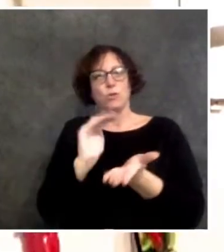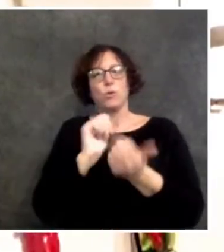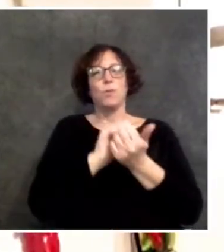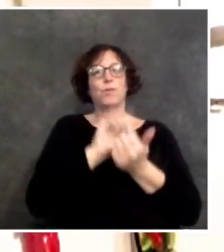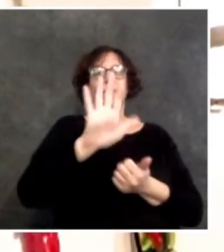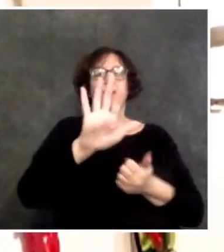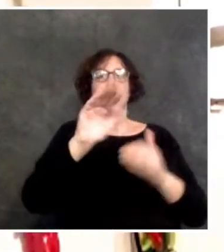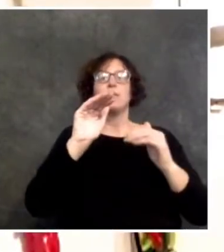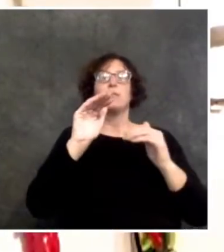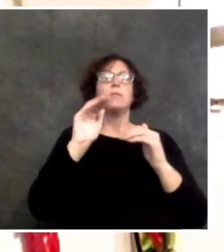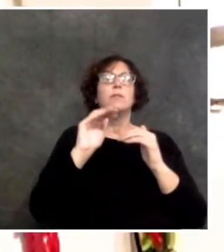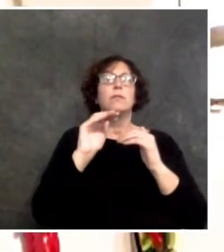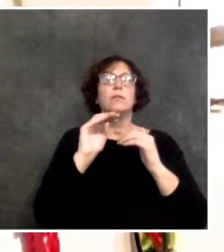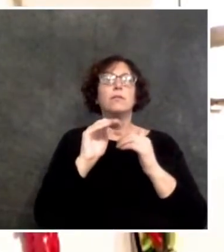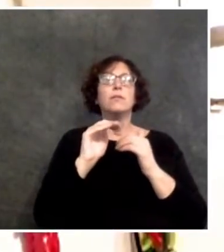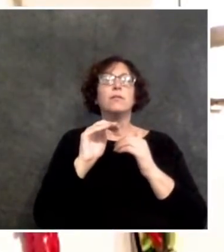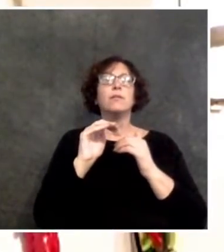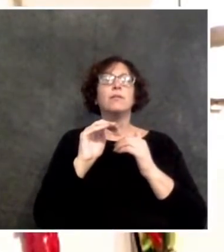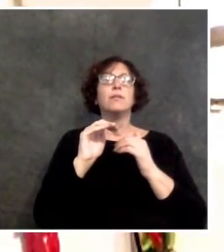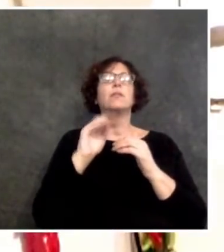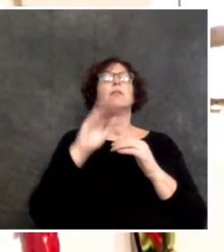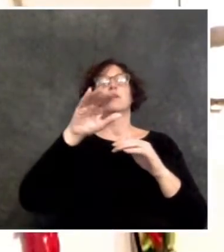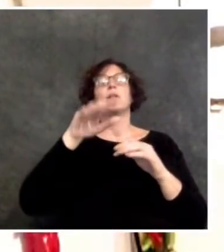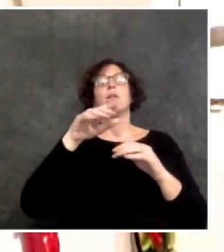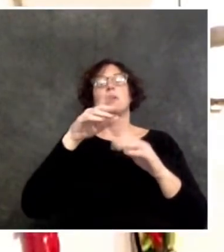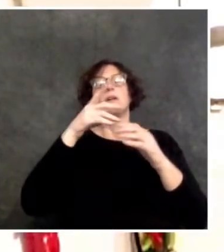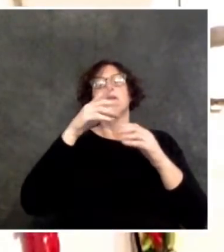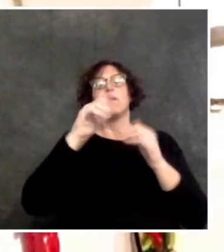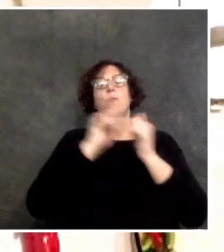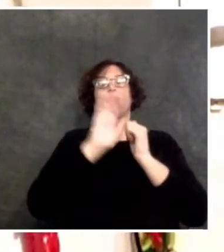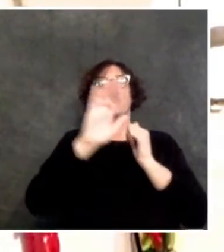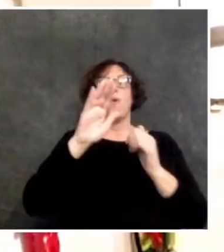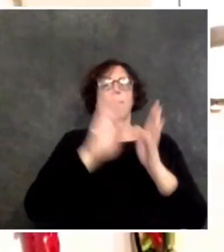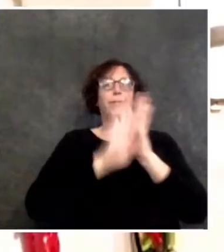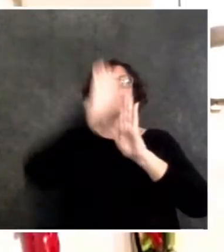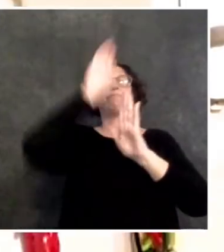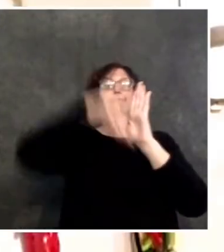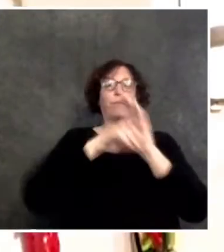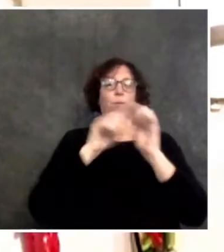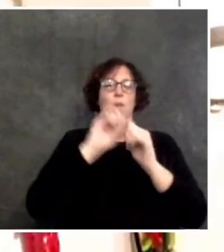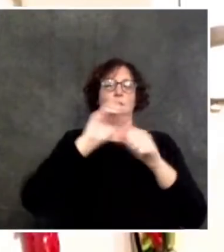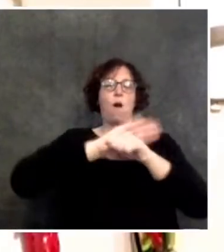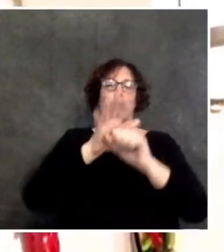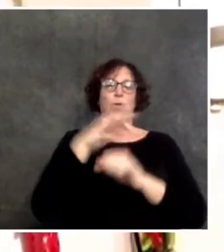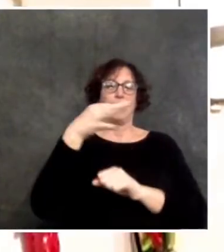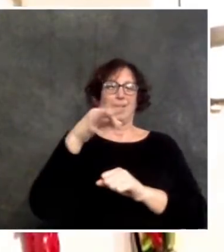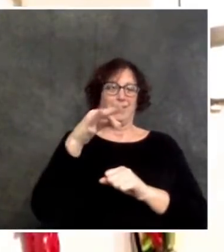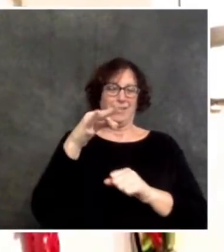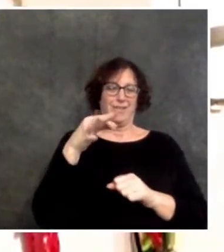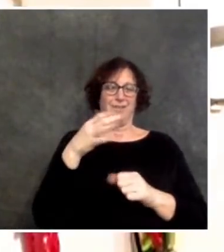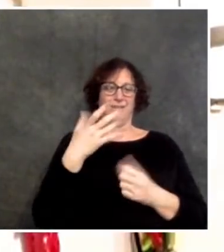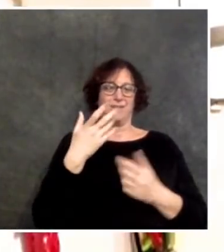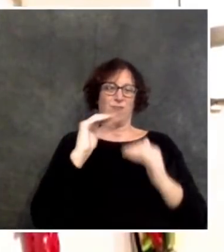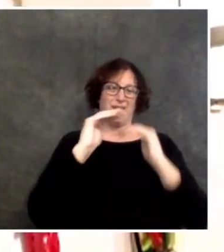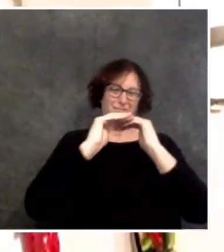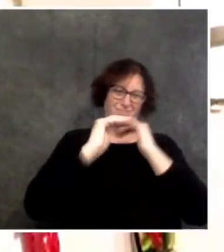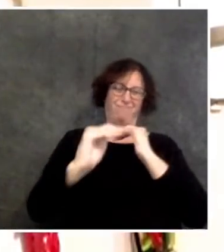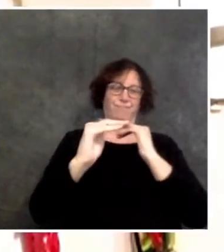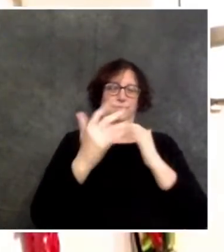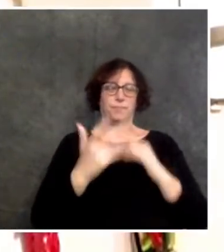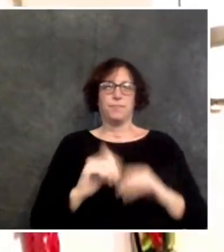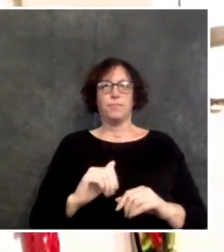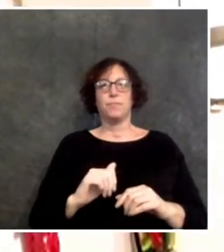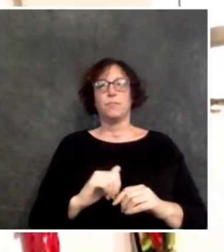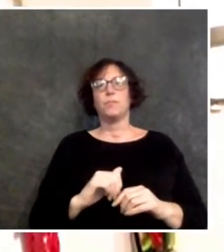our school communities to be actively engaged at home. So we're working actively with our